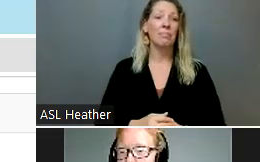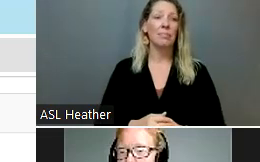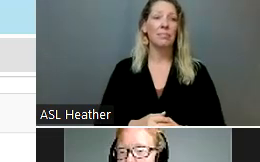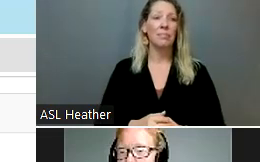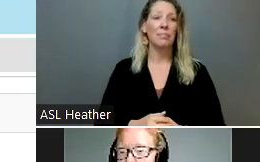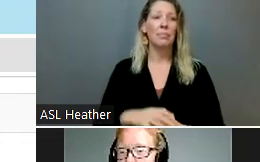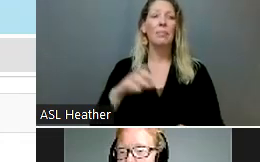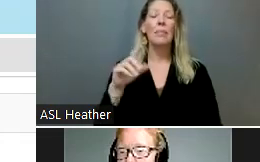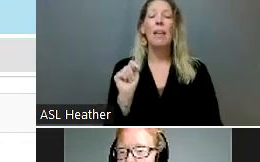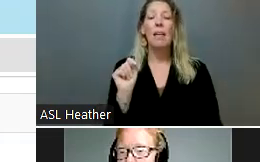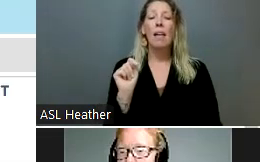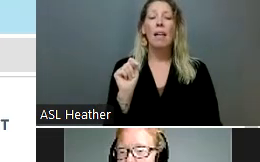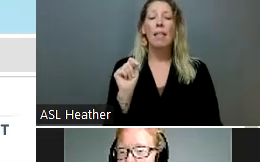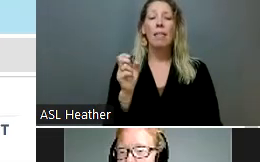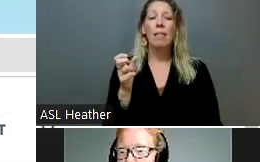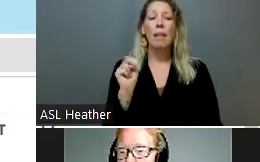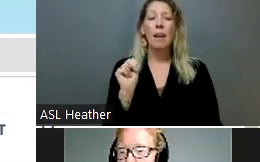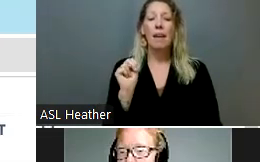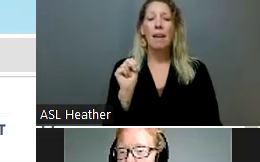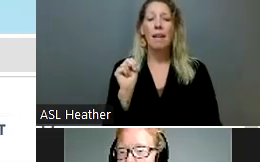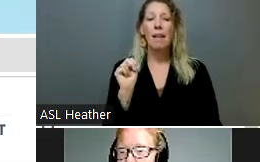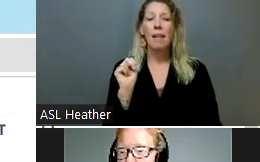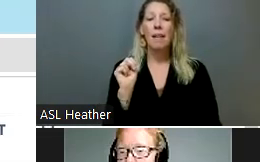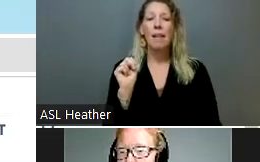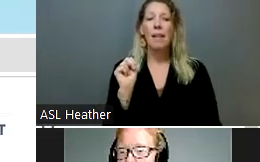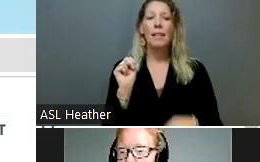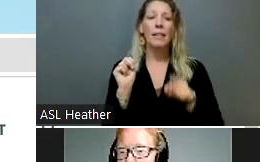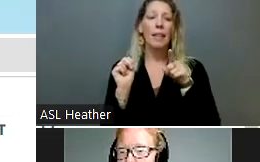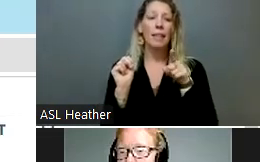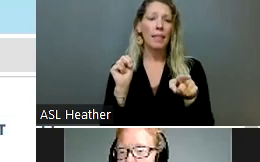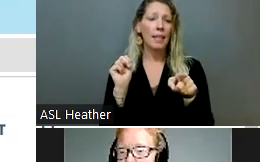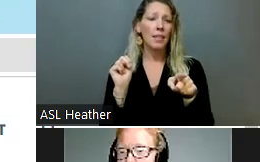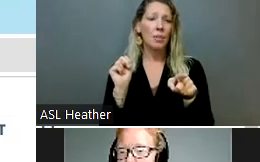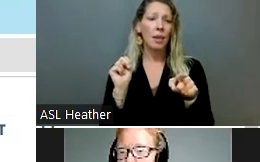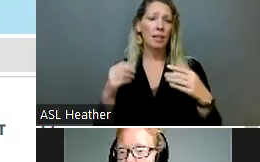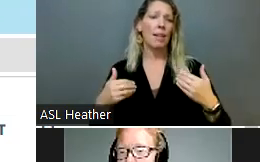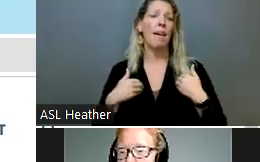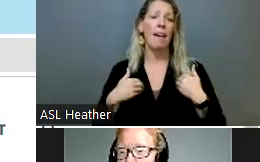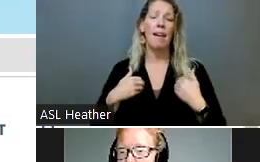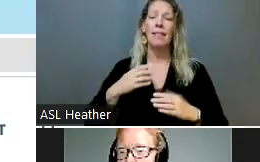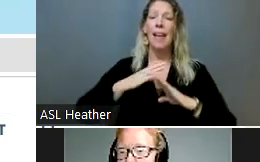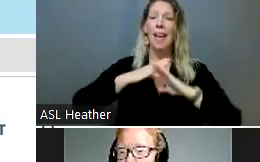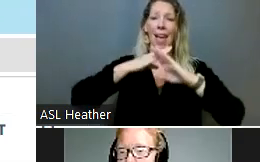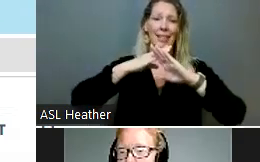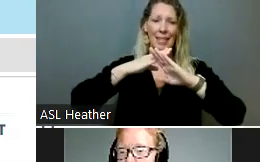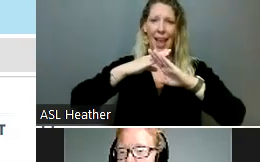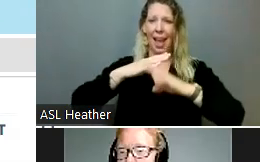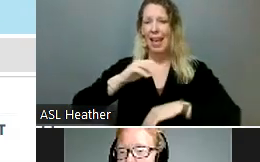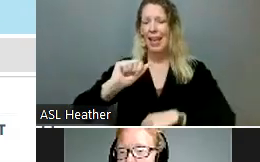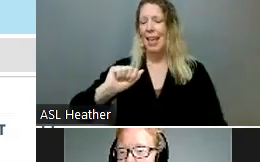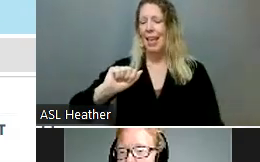And then lastly, this one has an anti-ableist glossary of disability